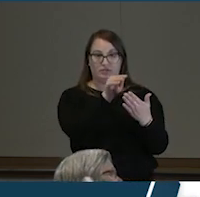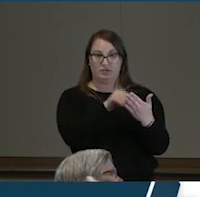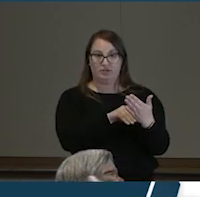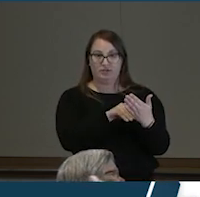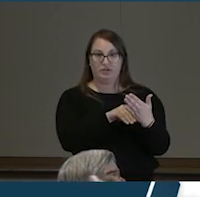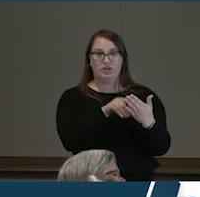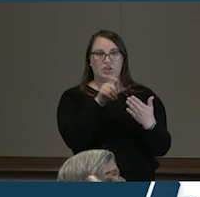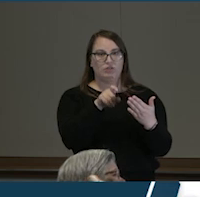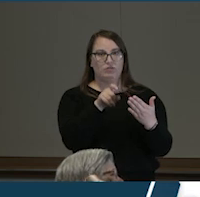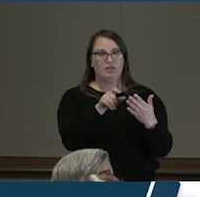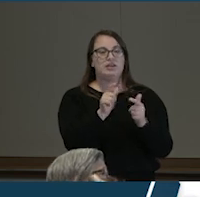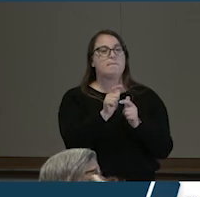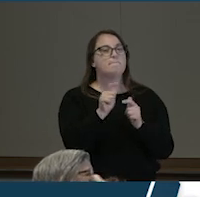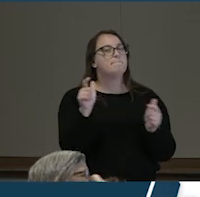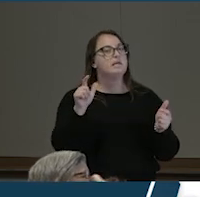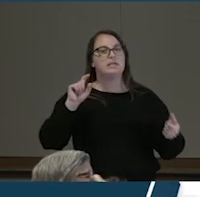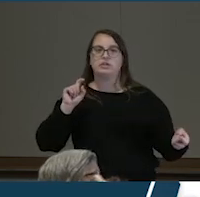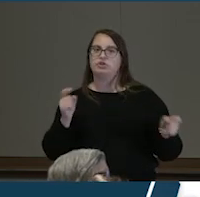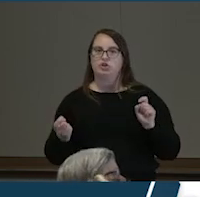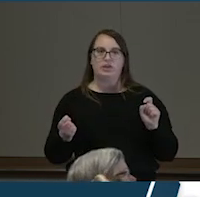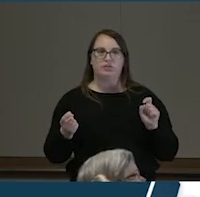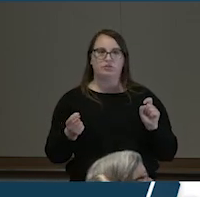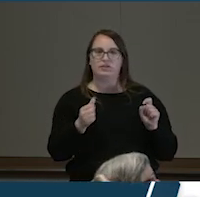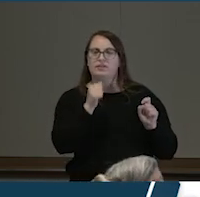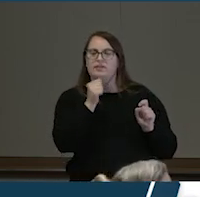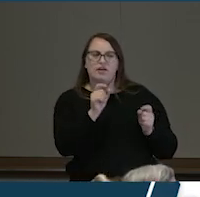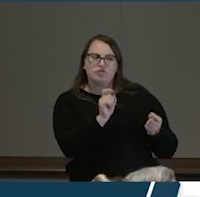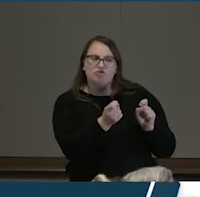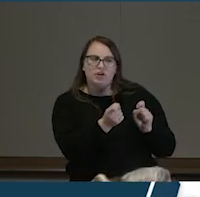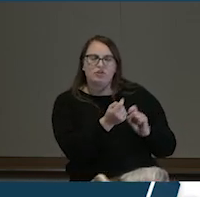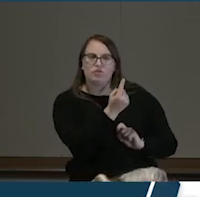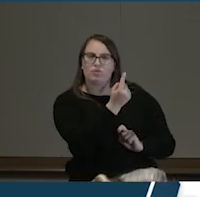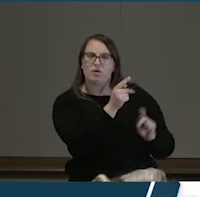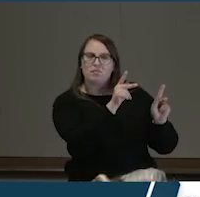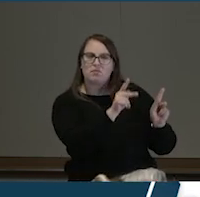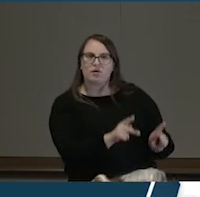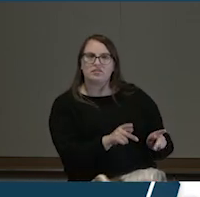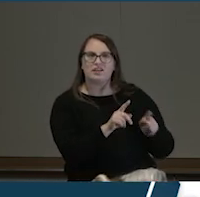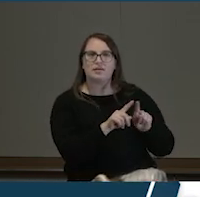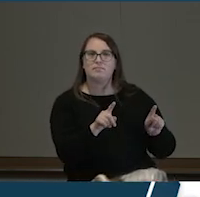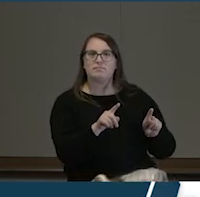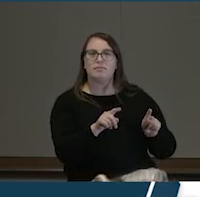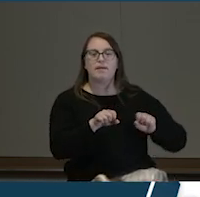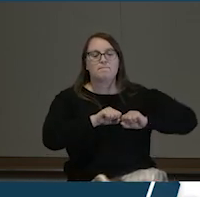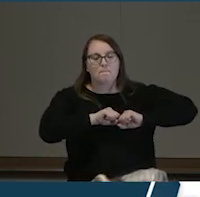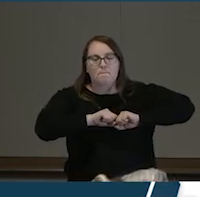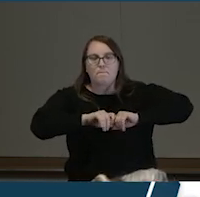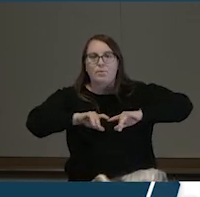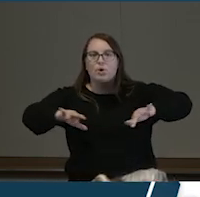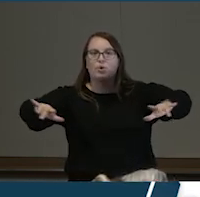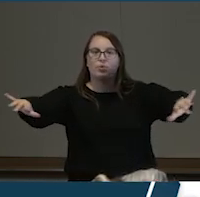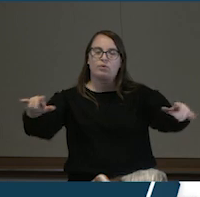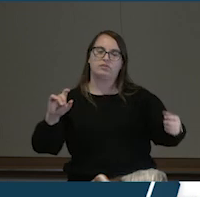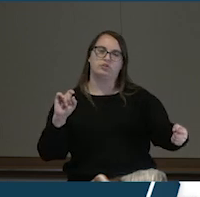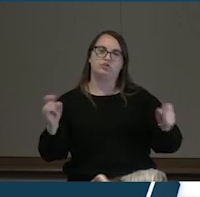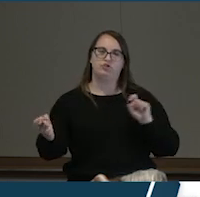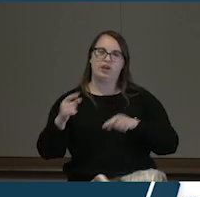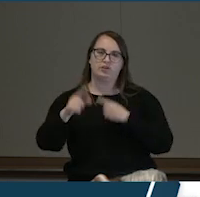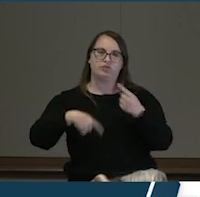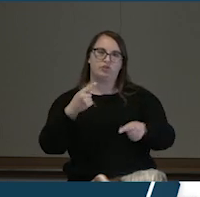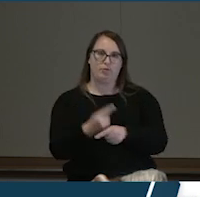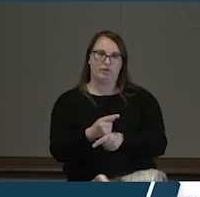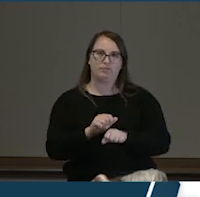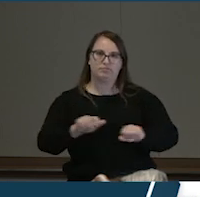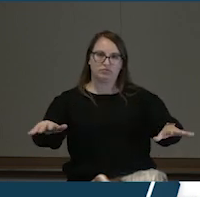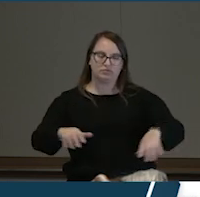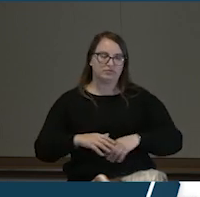much bigger. You're not going to change things for one person. You are going to affect change. So just make sure that you put